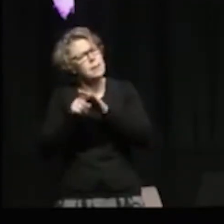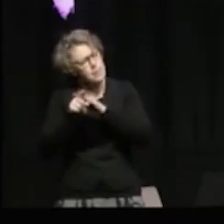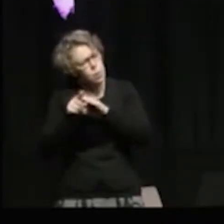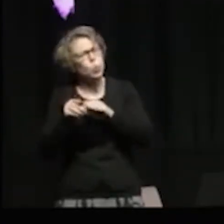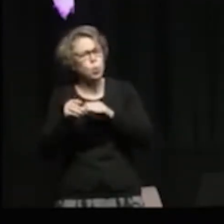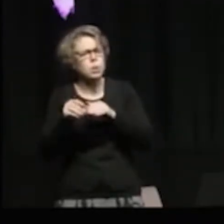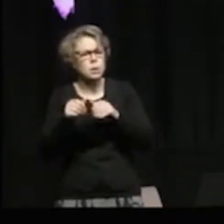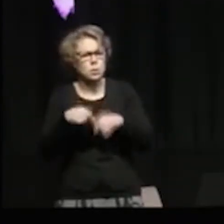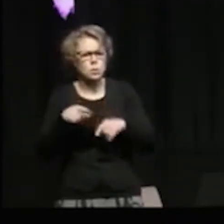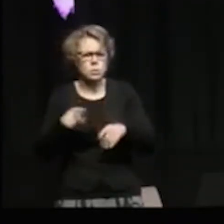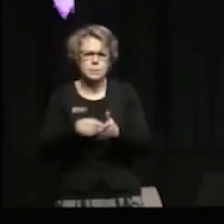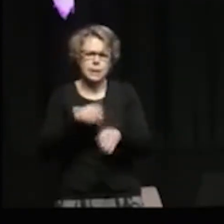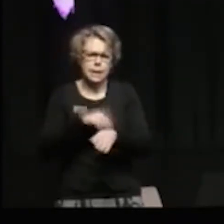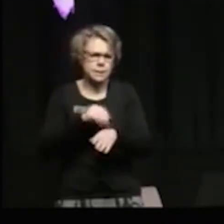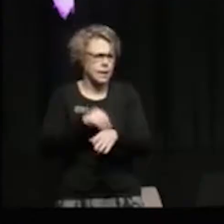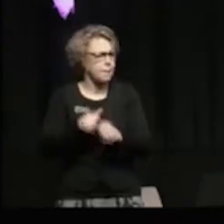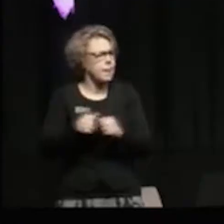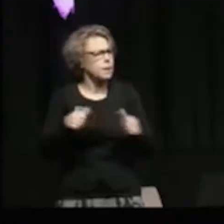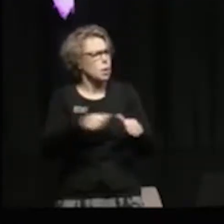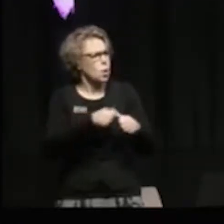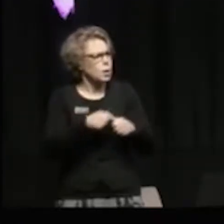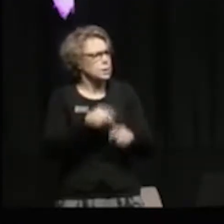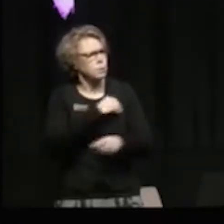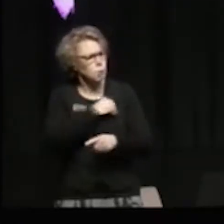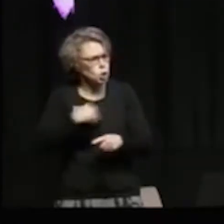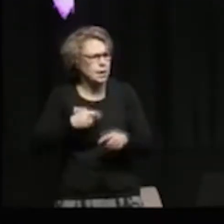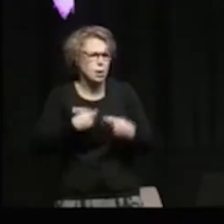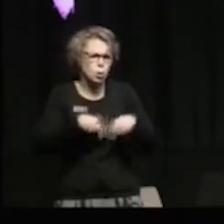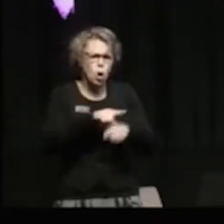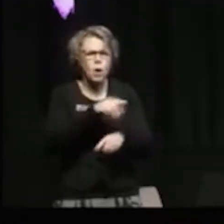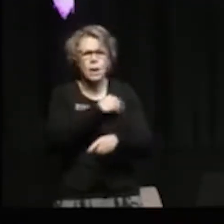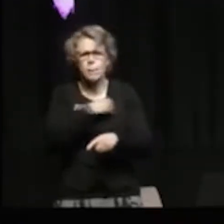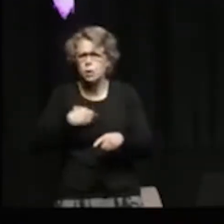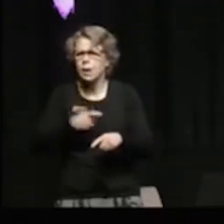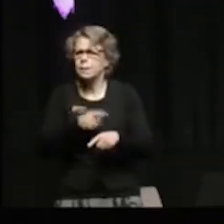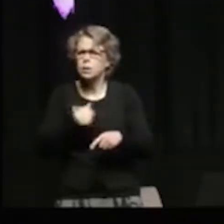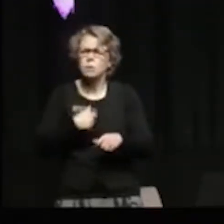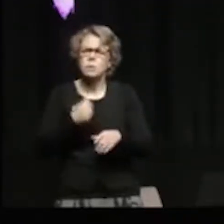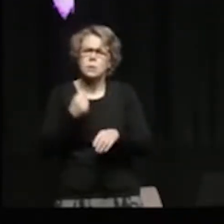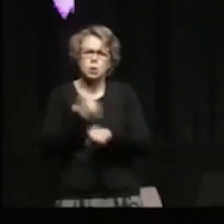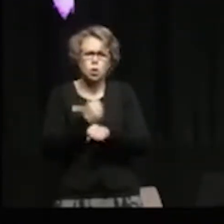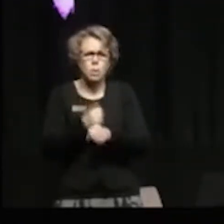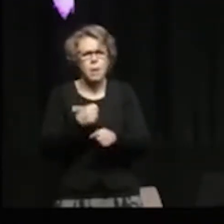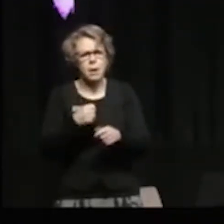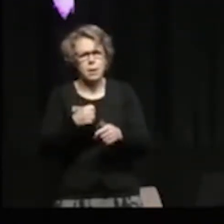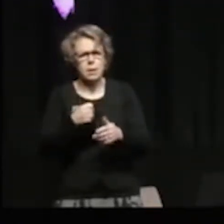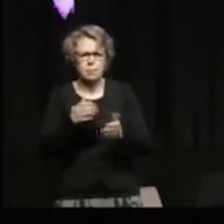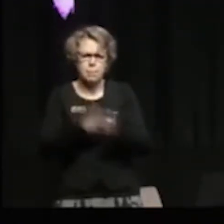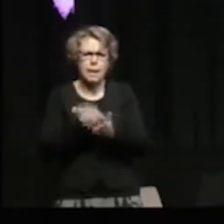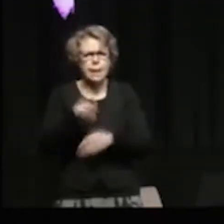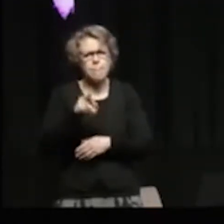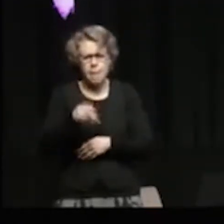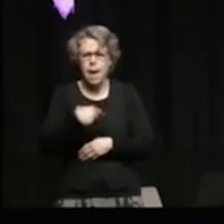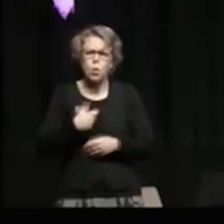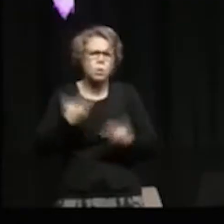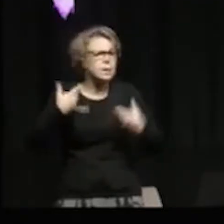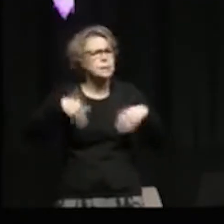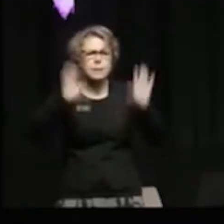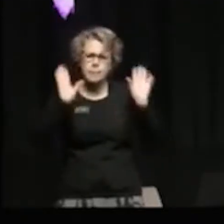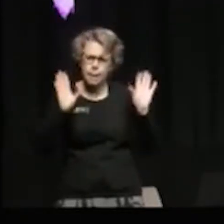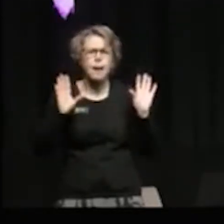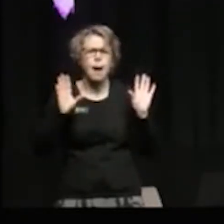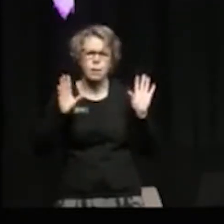Sweden, because I know there are a number of organizations here, authorities, local authorities who work with human rights and respect them every day. At the same